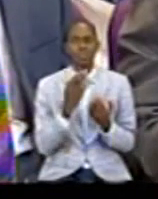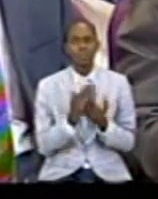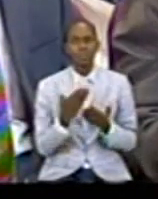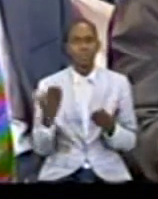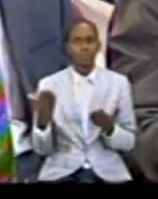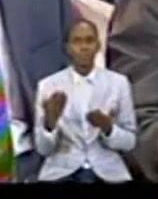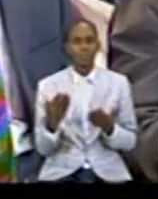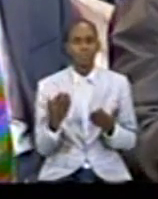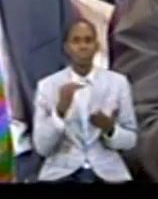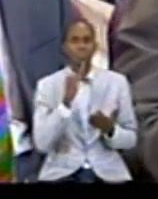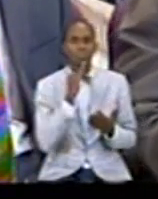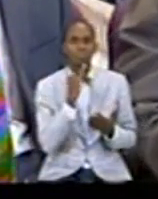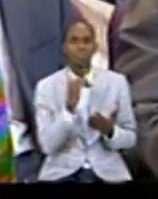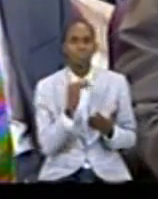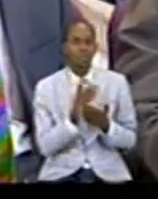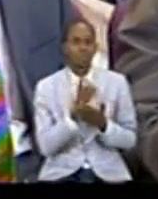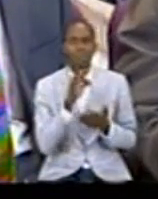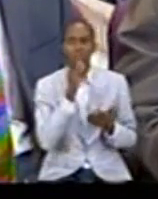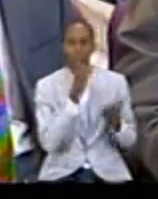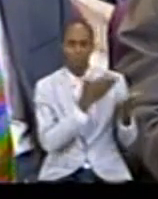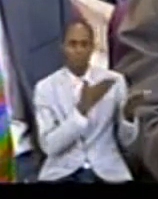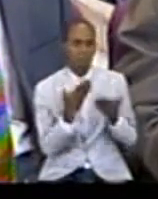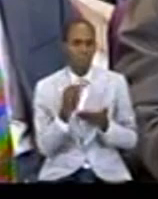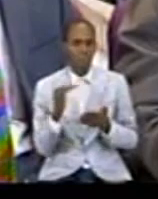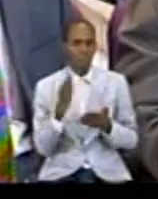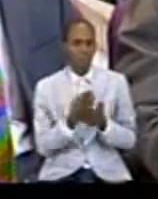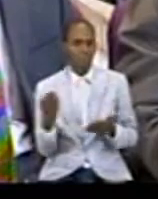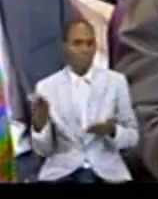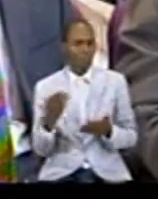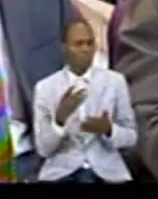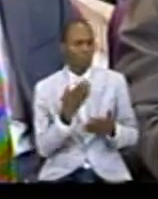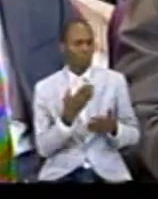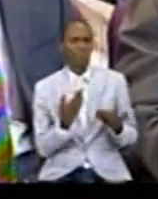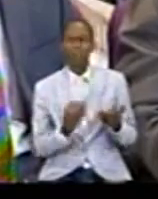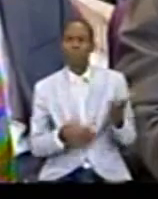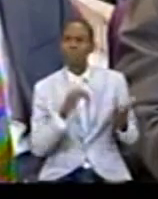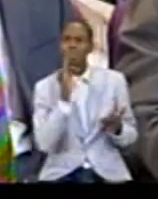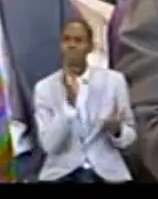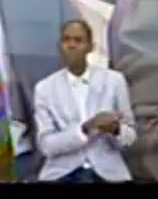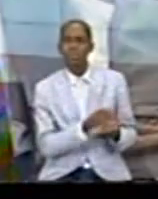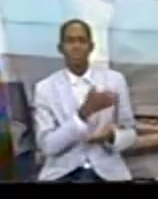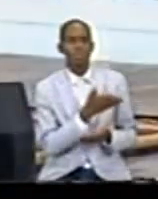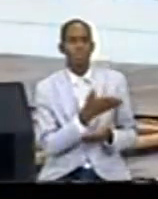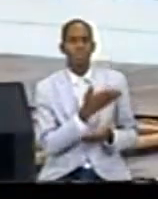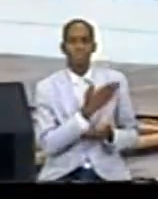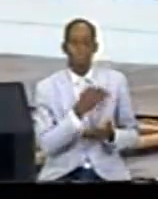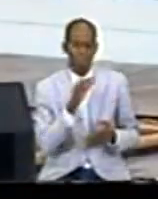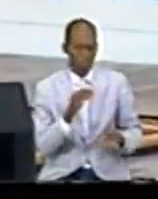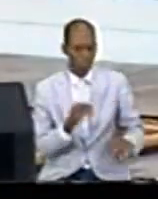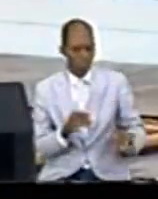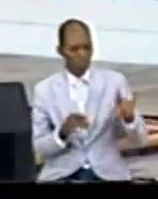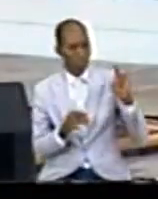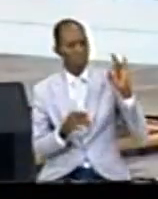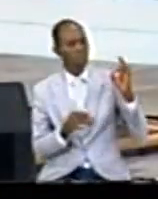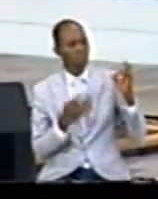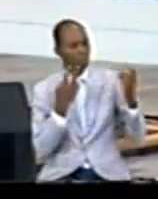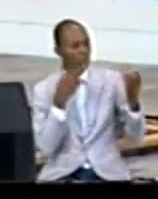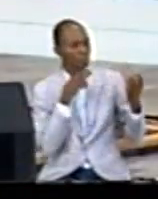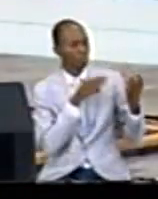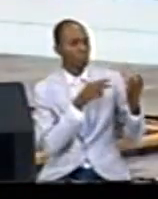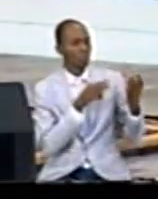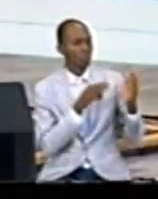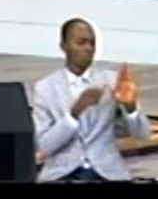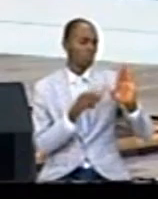something, and then you say, what's that? And then you pick it up, you look at it front